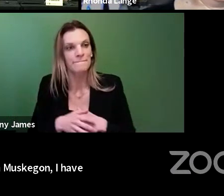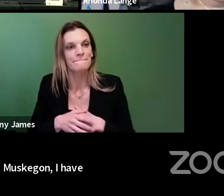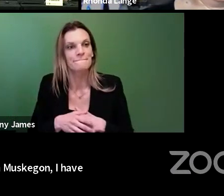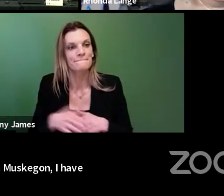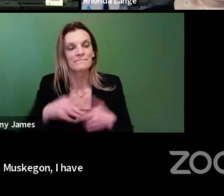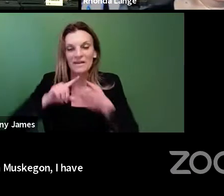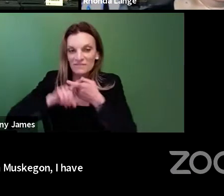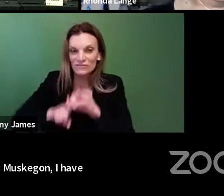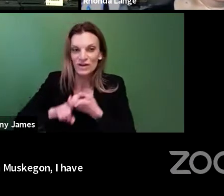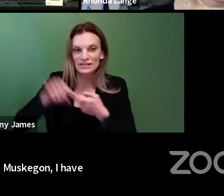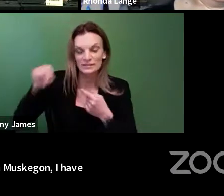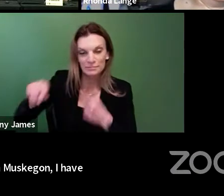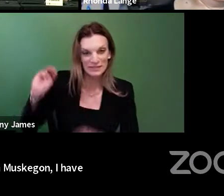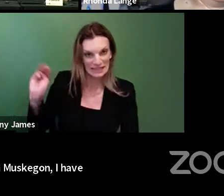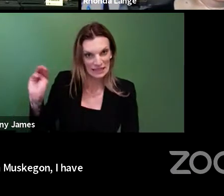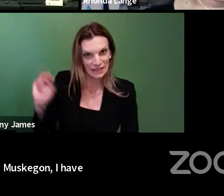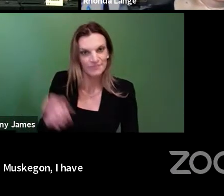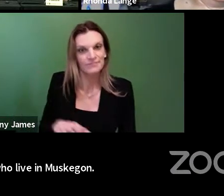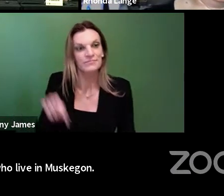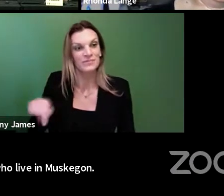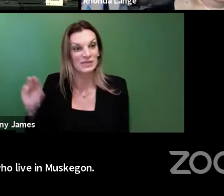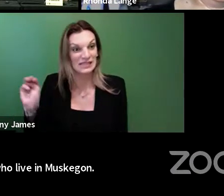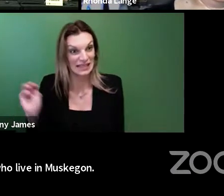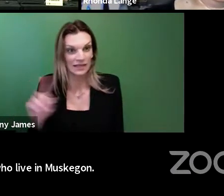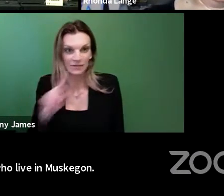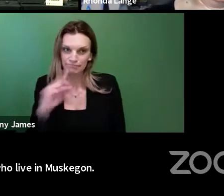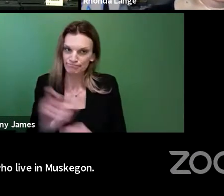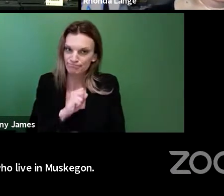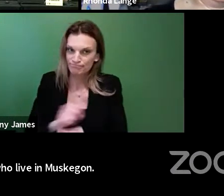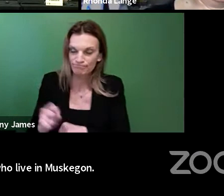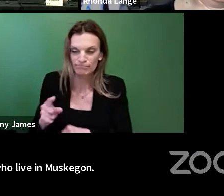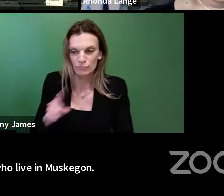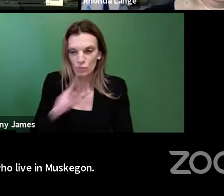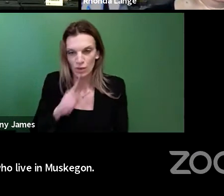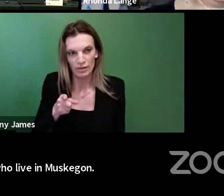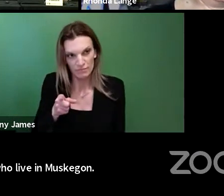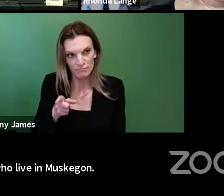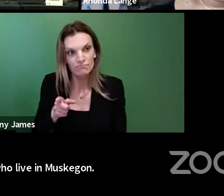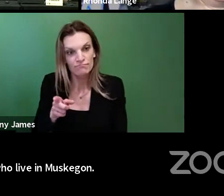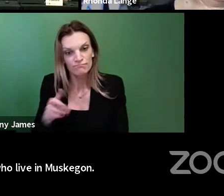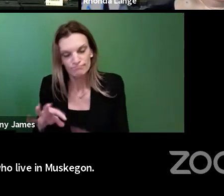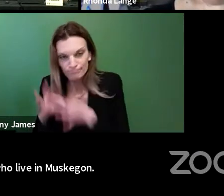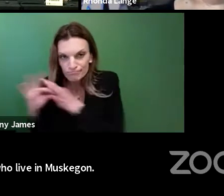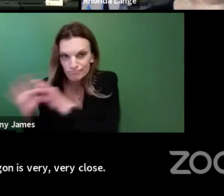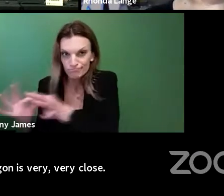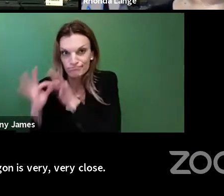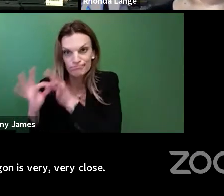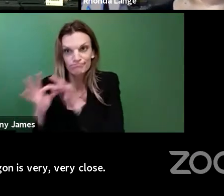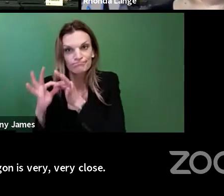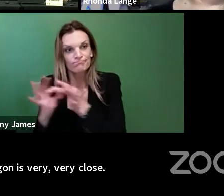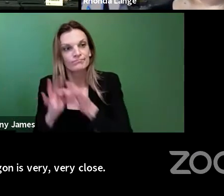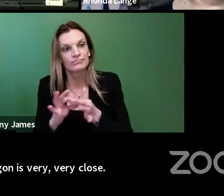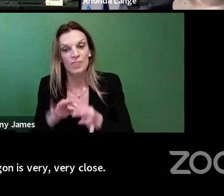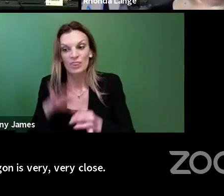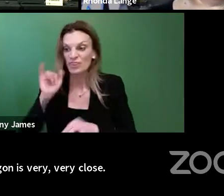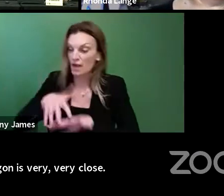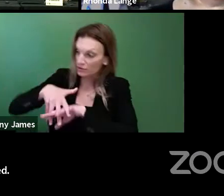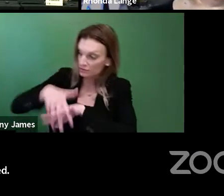have friends in Muskegon. Muskegon is very, very close. It is connected. It is part of my